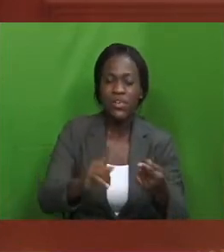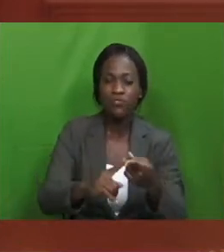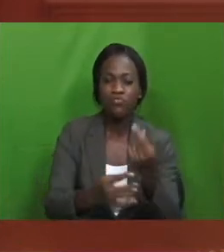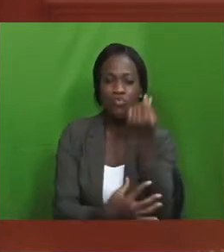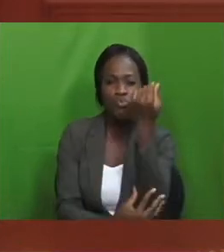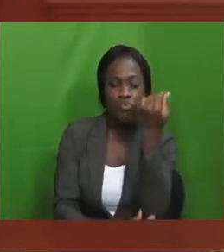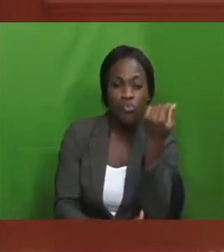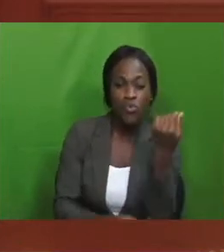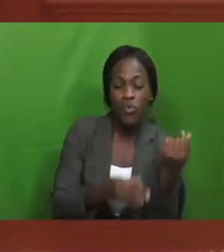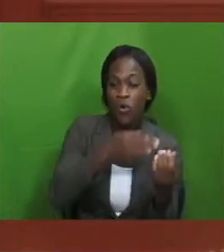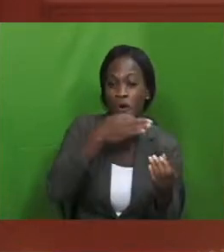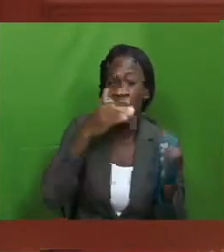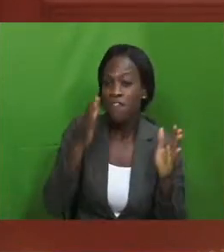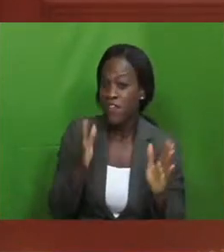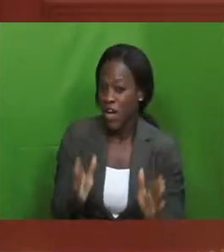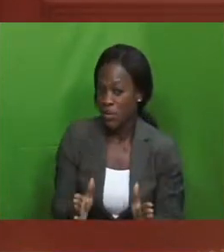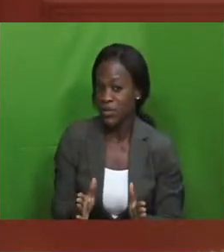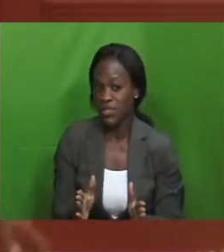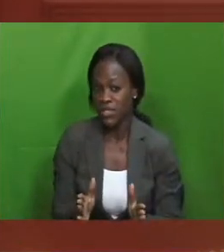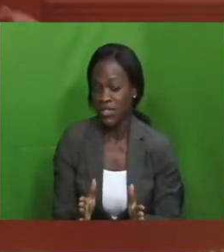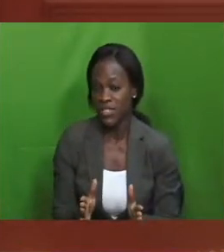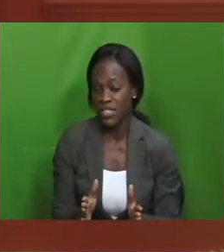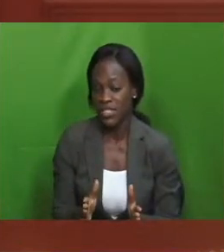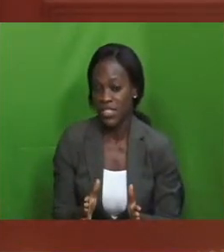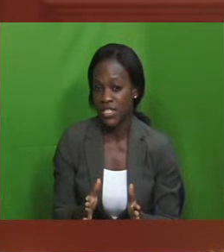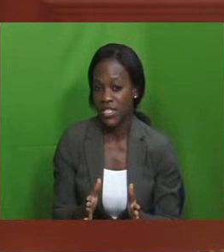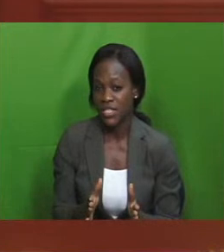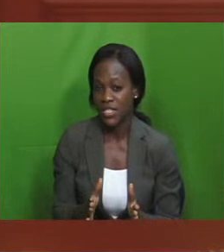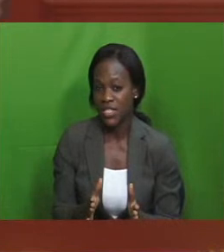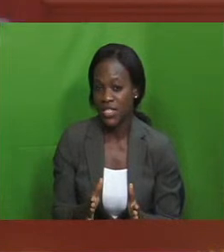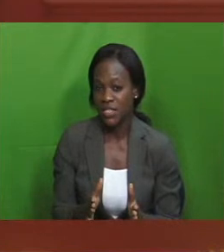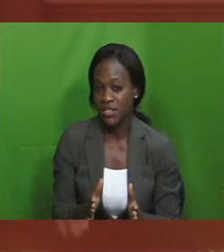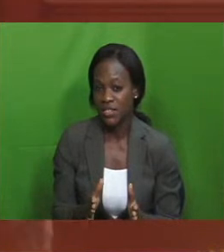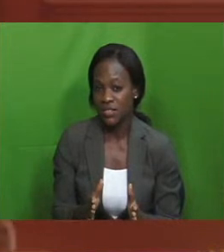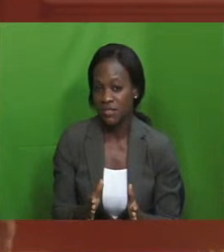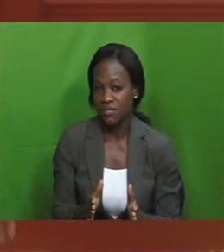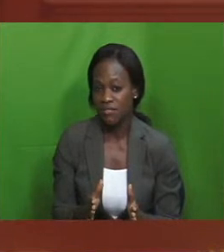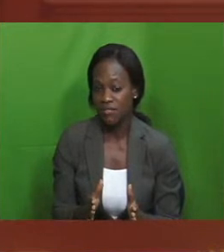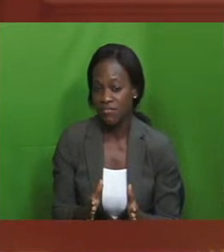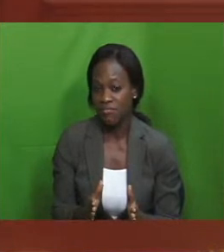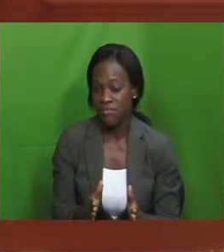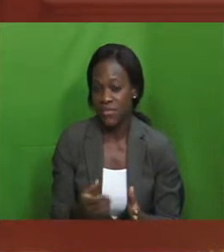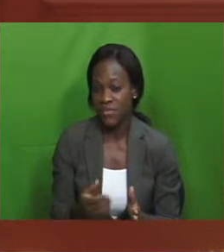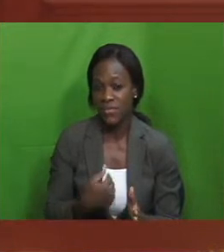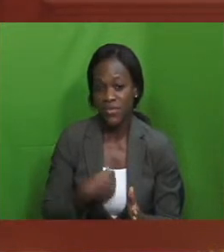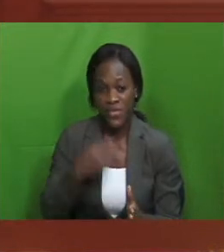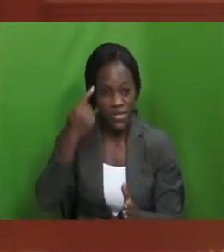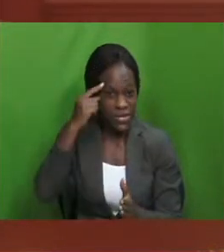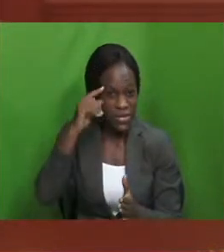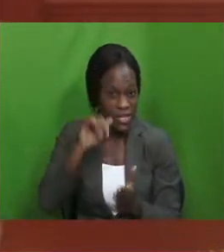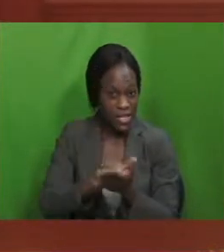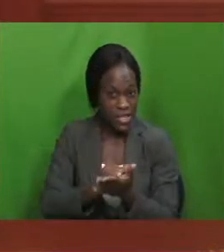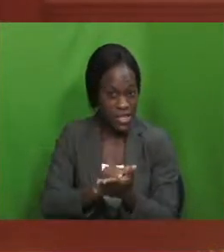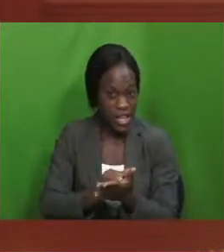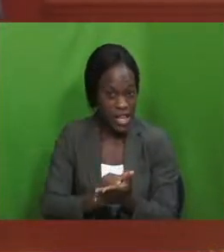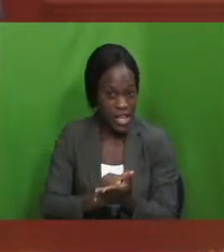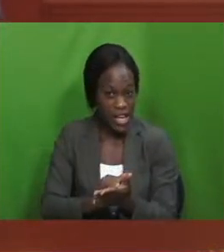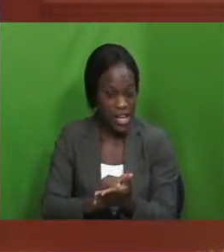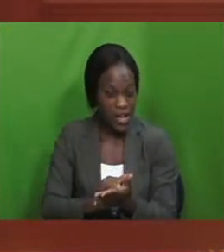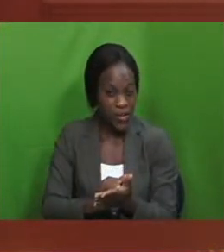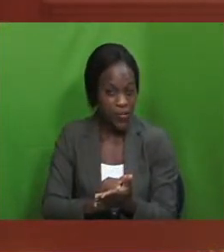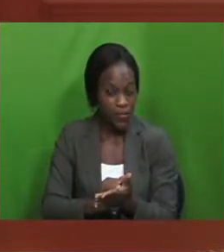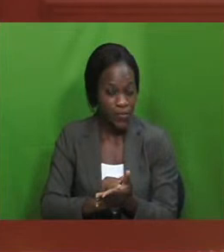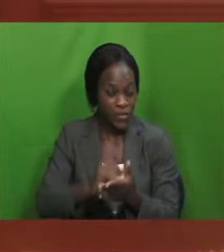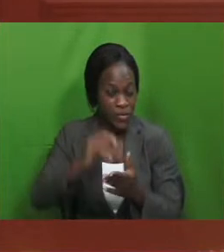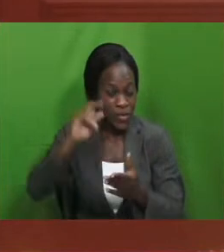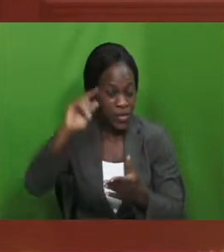farmers. At least extend your Obatampa care to Ghanaian farmers by being sincere in